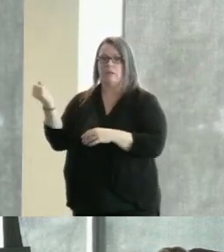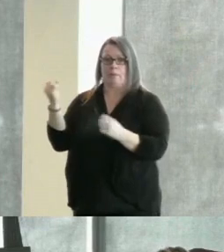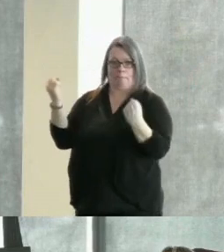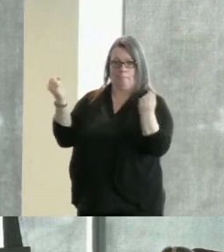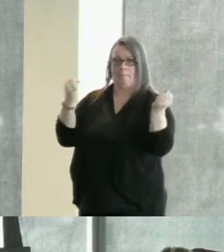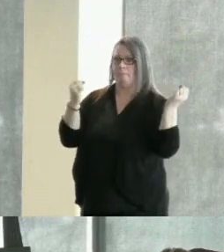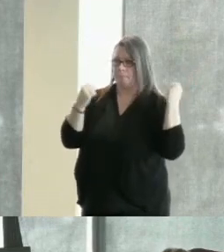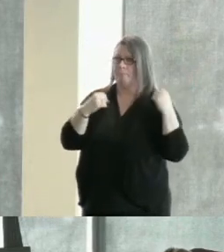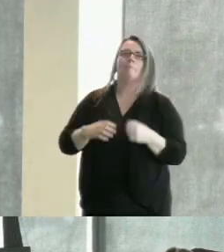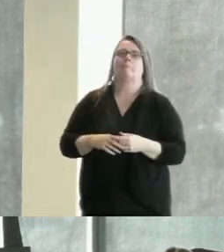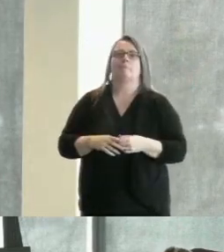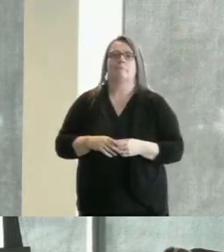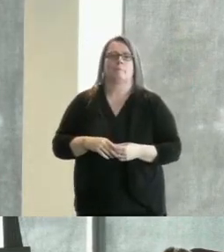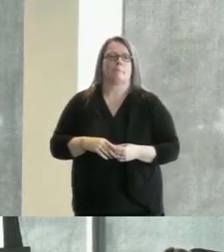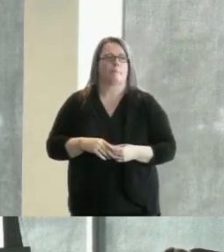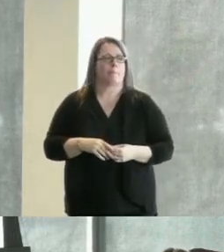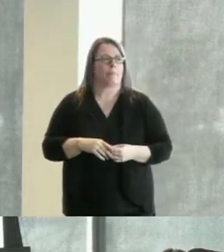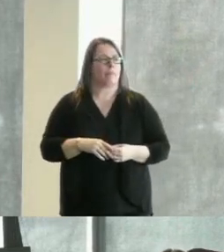Perfect.